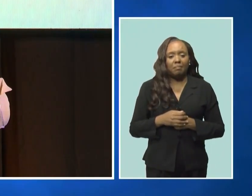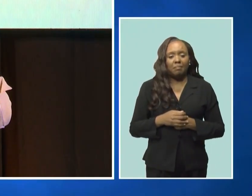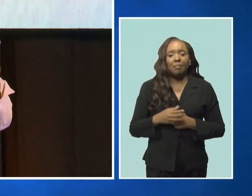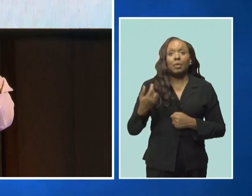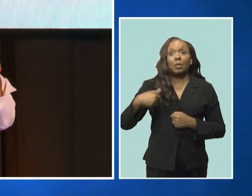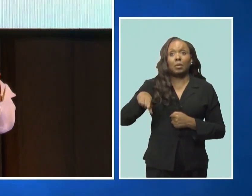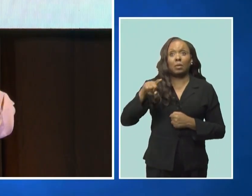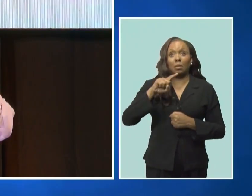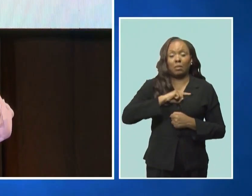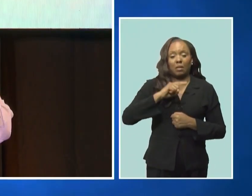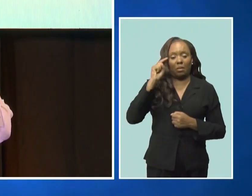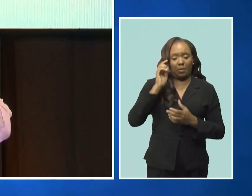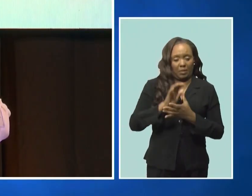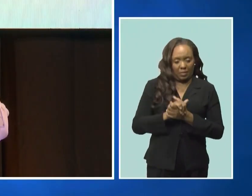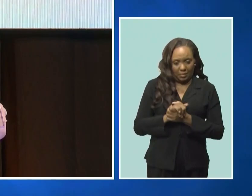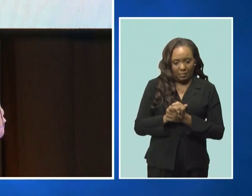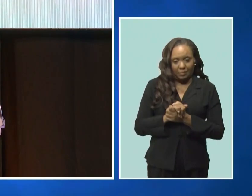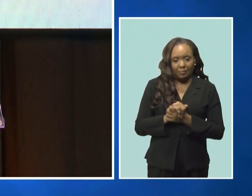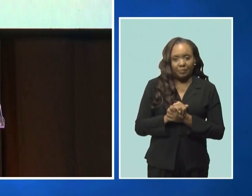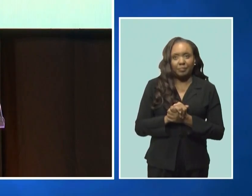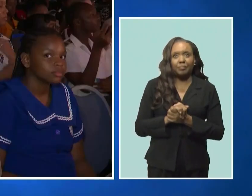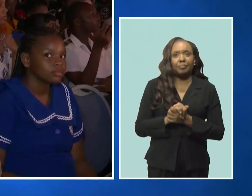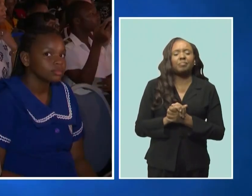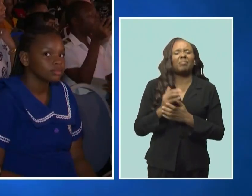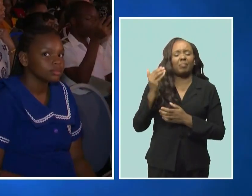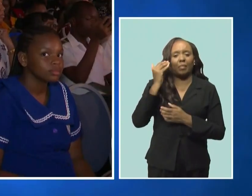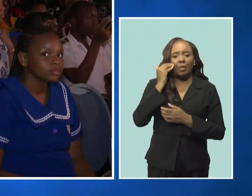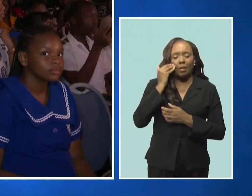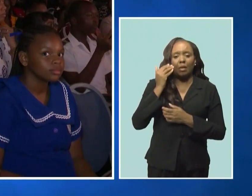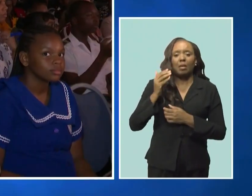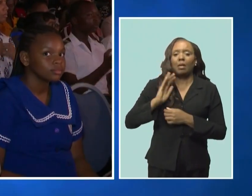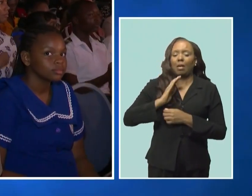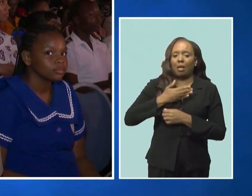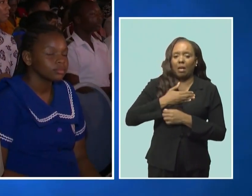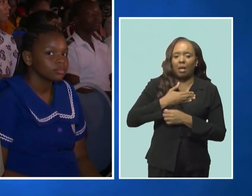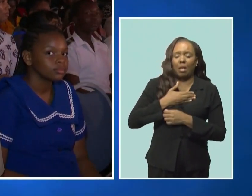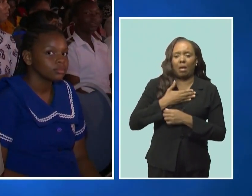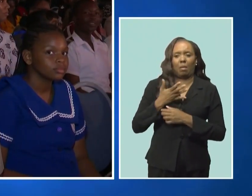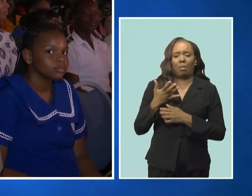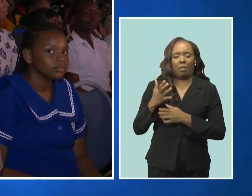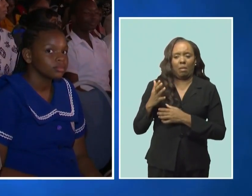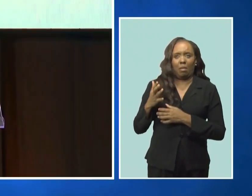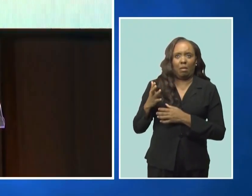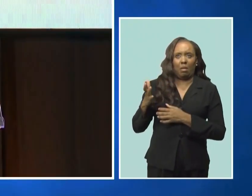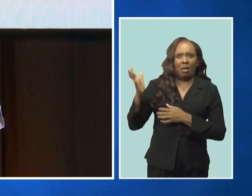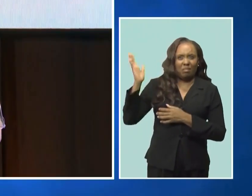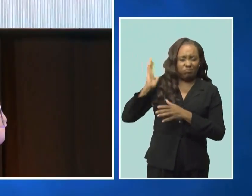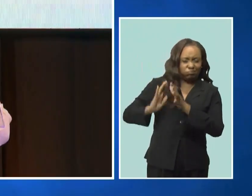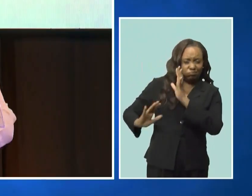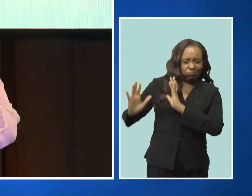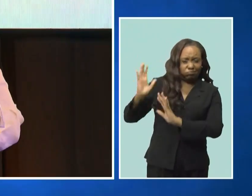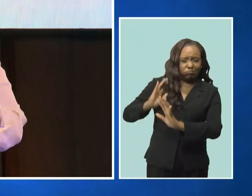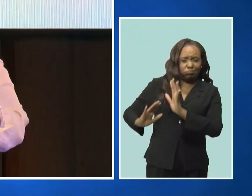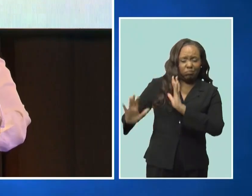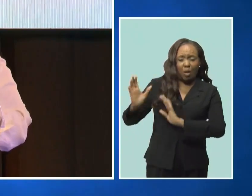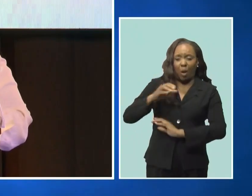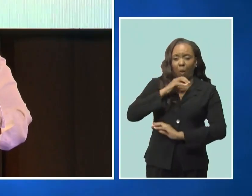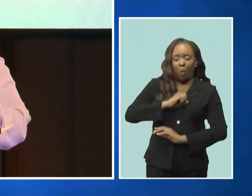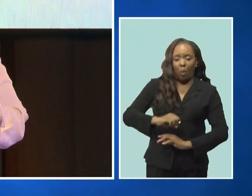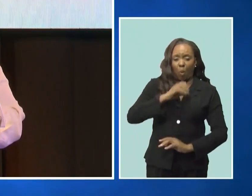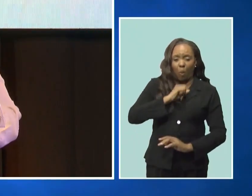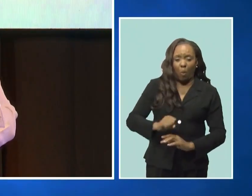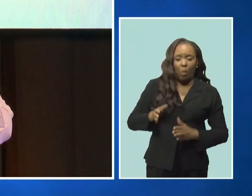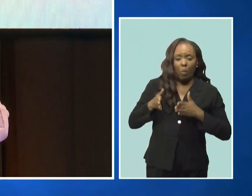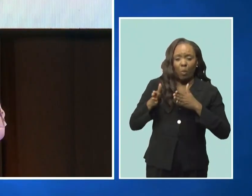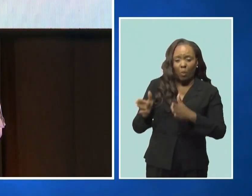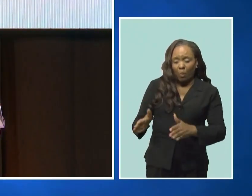the bondage, as you heard from the Minister of Education, that has attached itself to a class